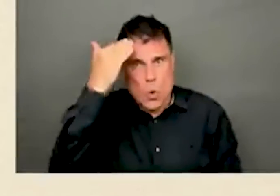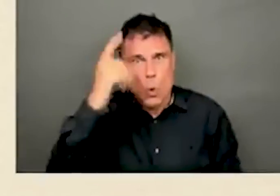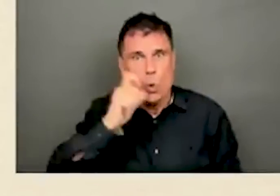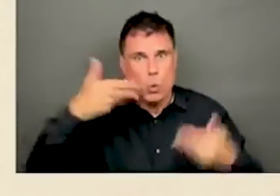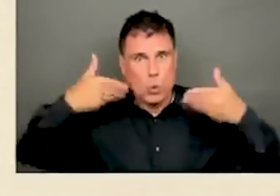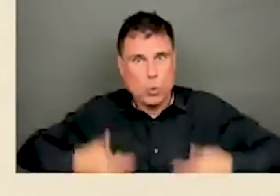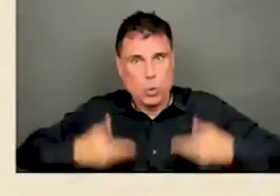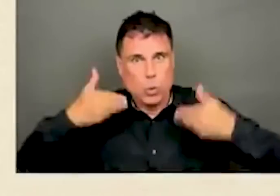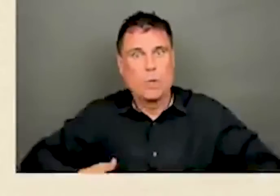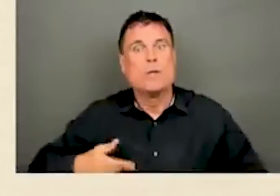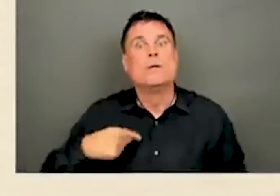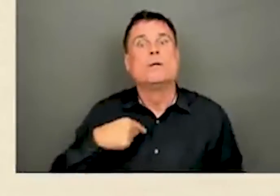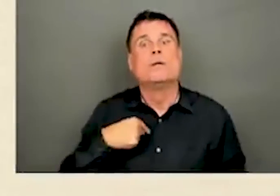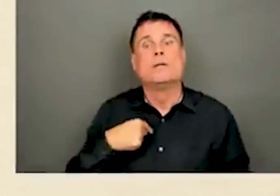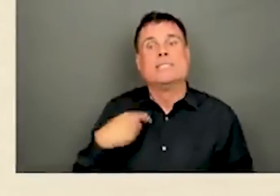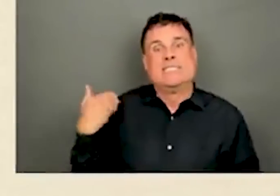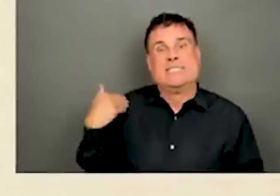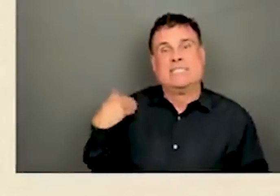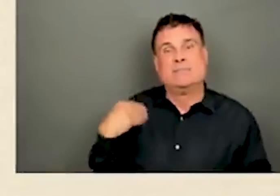in